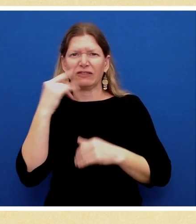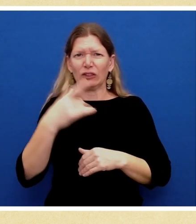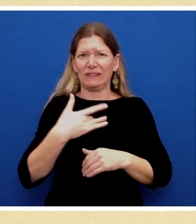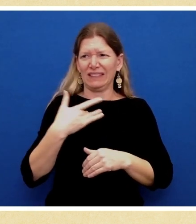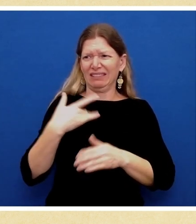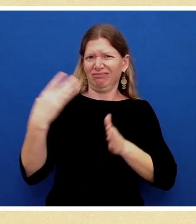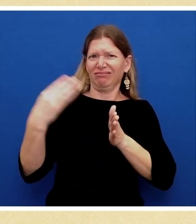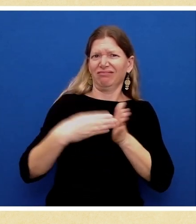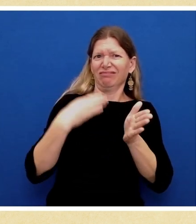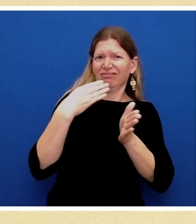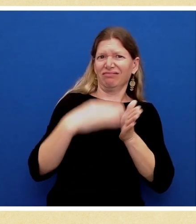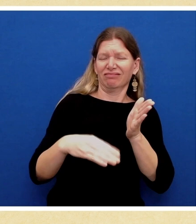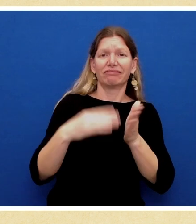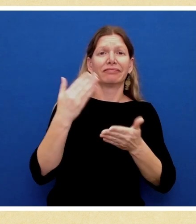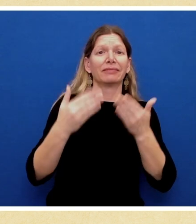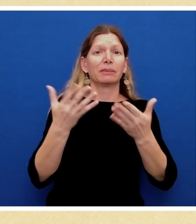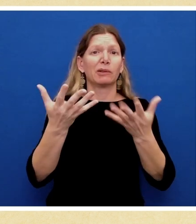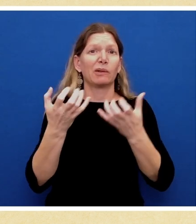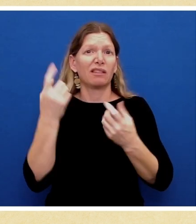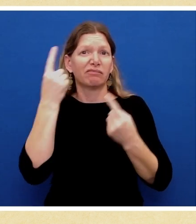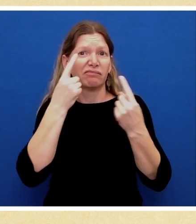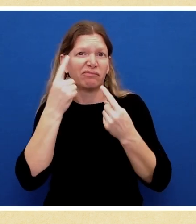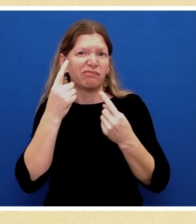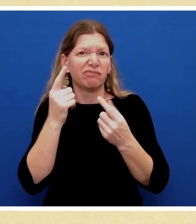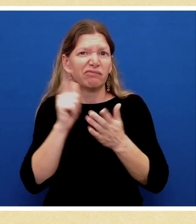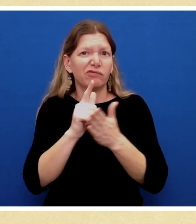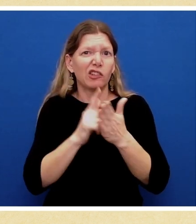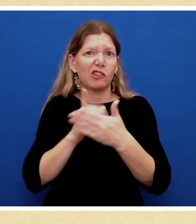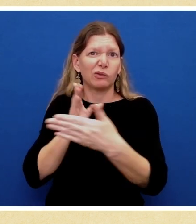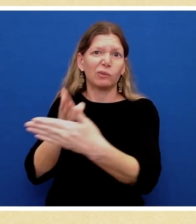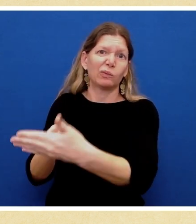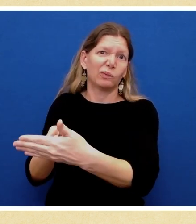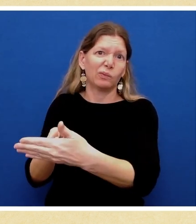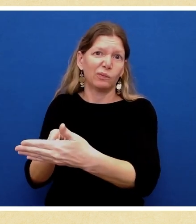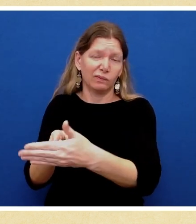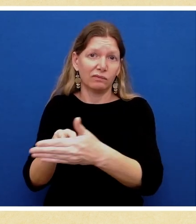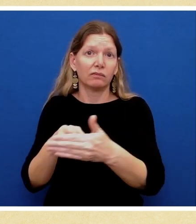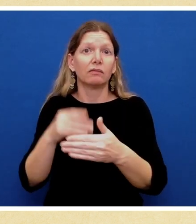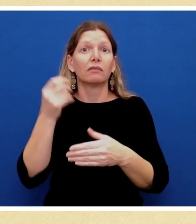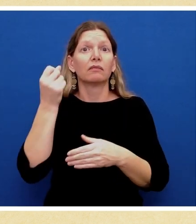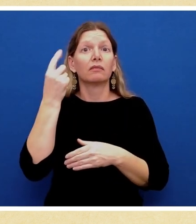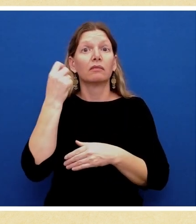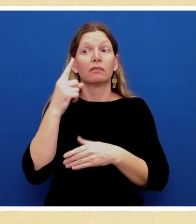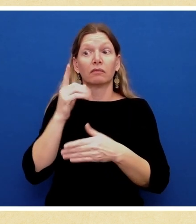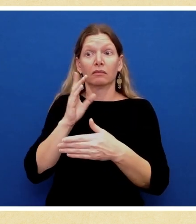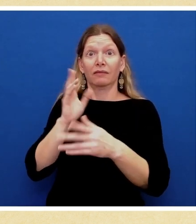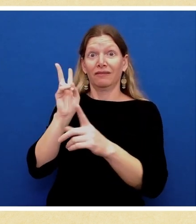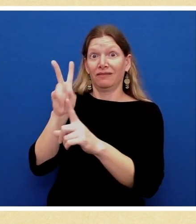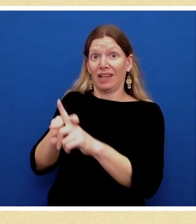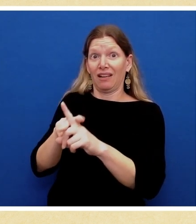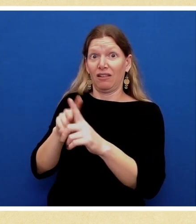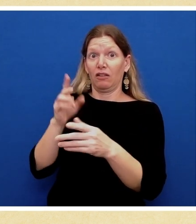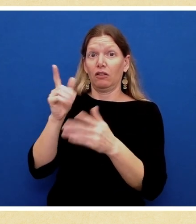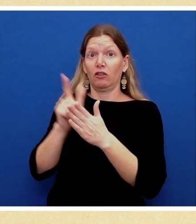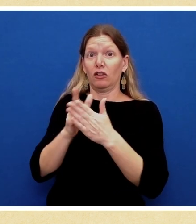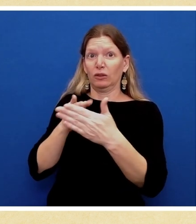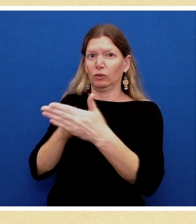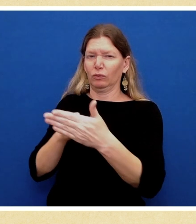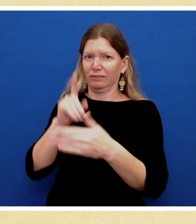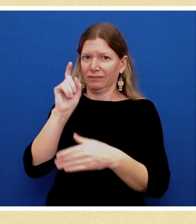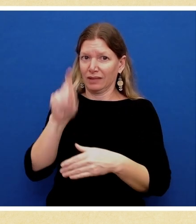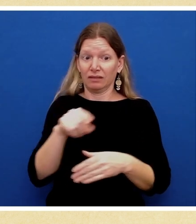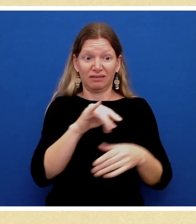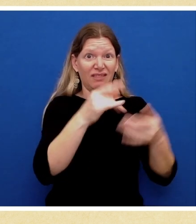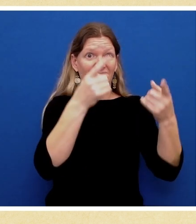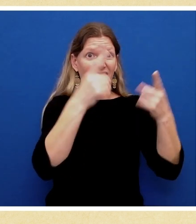If you feel you've been discriminated against, you can also consider whether you want to file a lawsuit. The deadline to file a lawsuit is